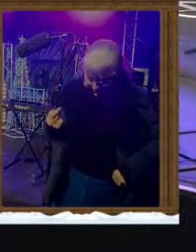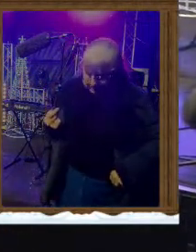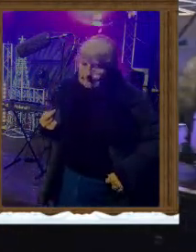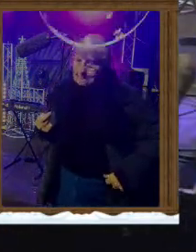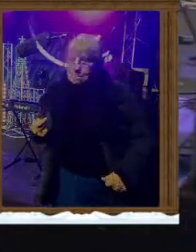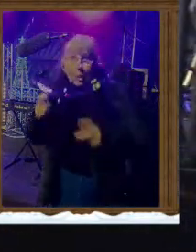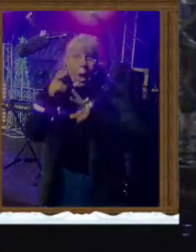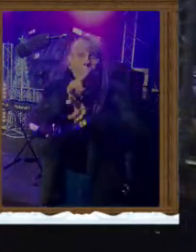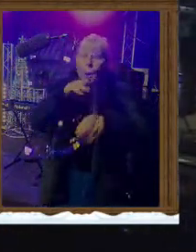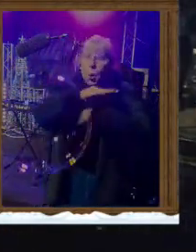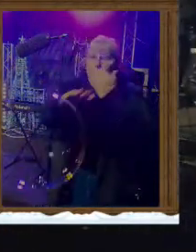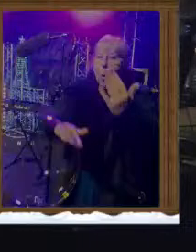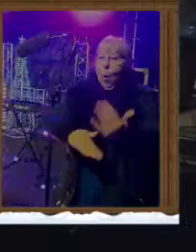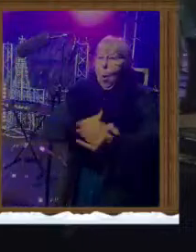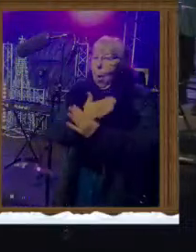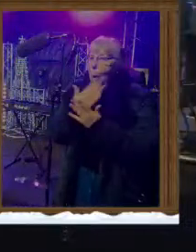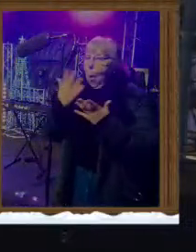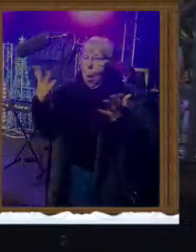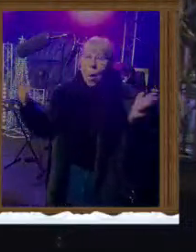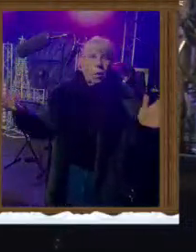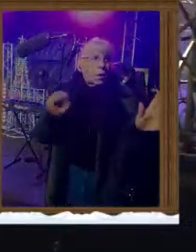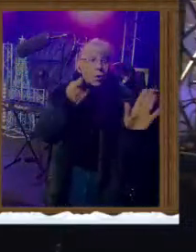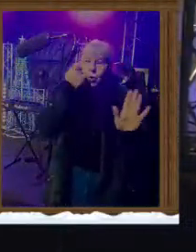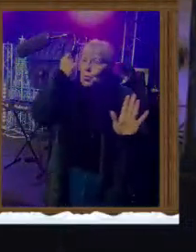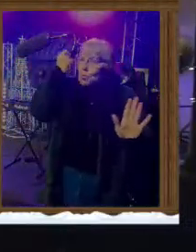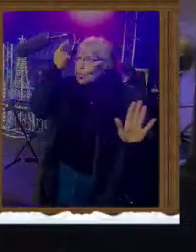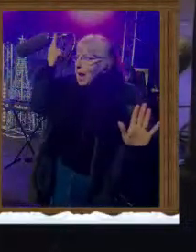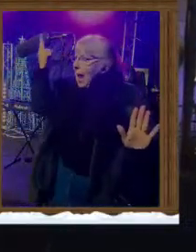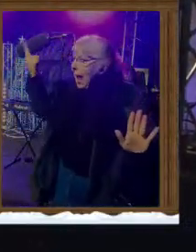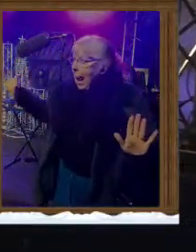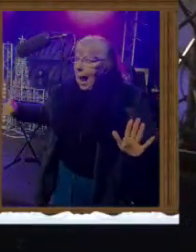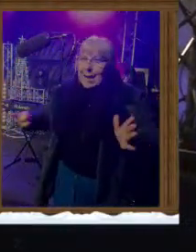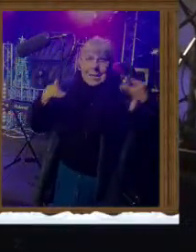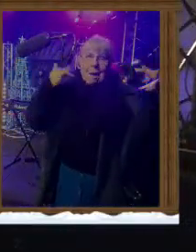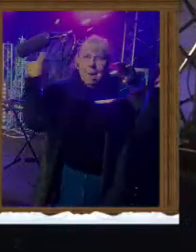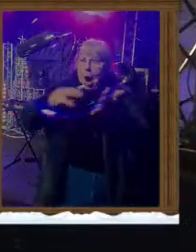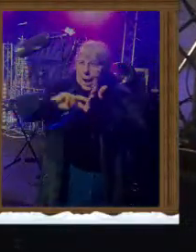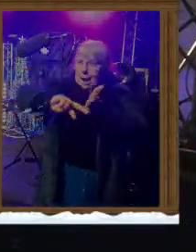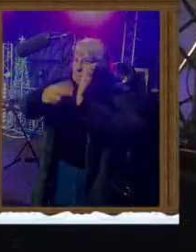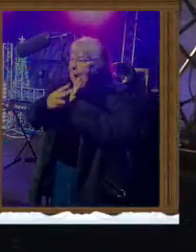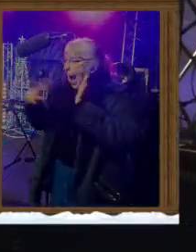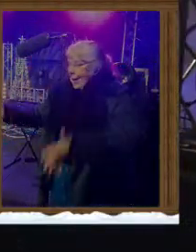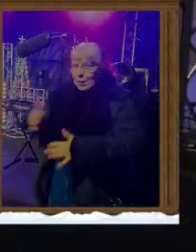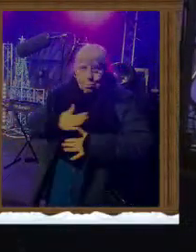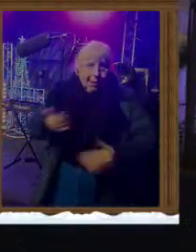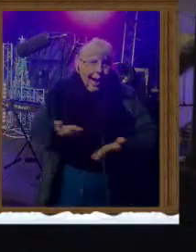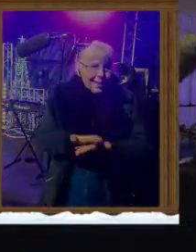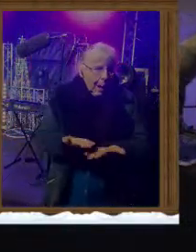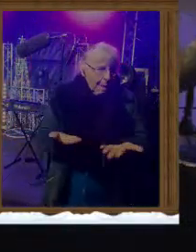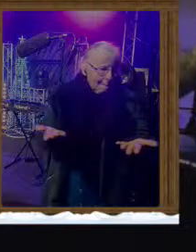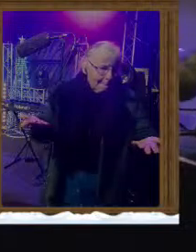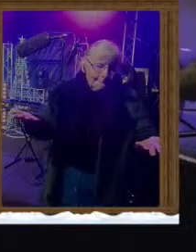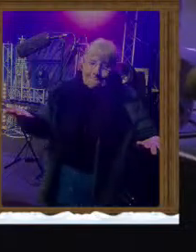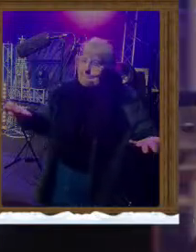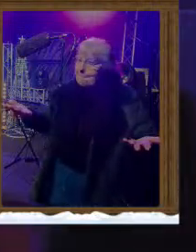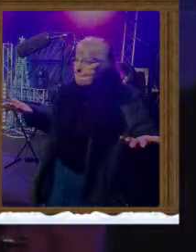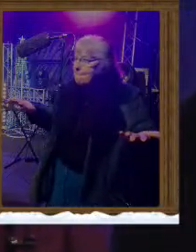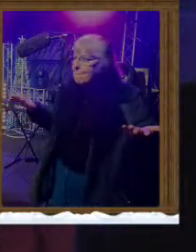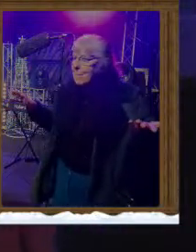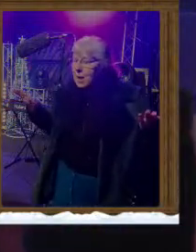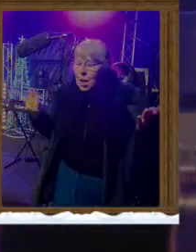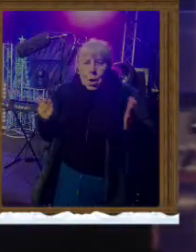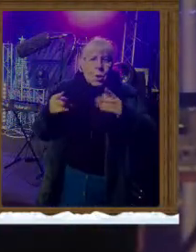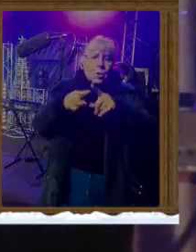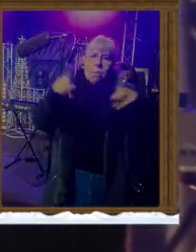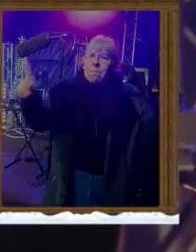Look at everyone. They don't realize we planned a party as a big surprise. Soon the ballroom